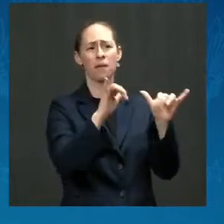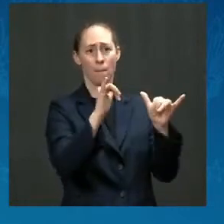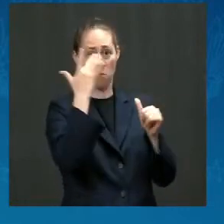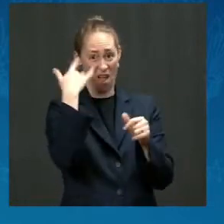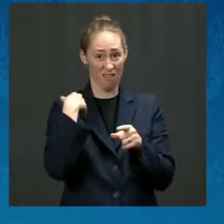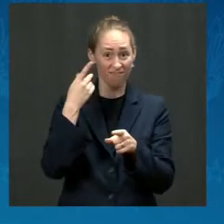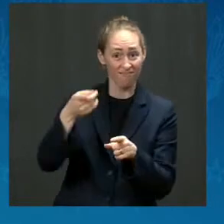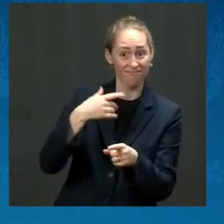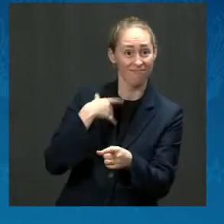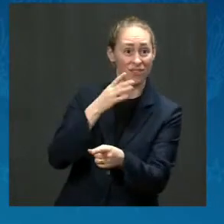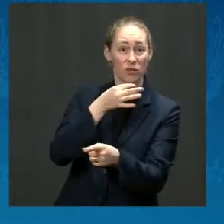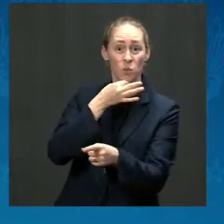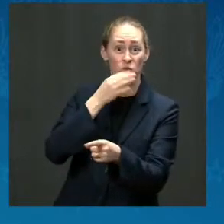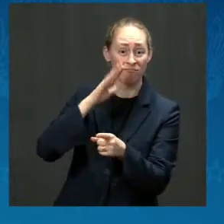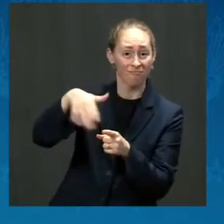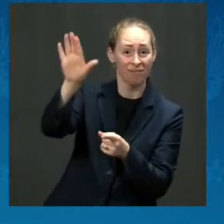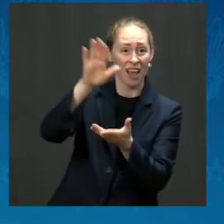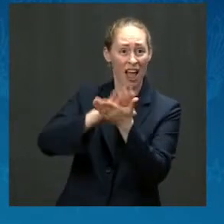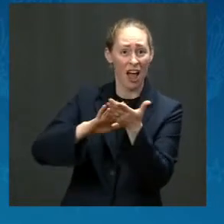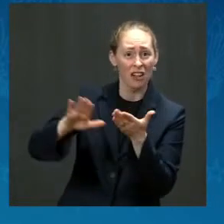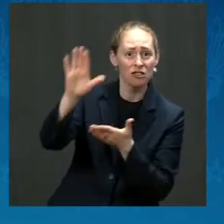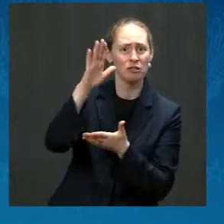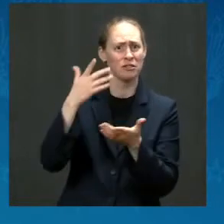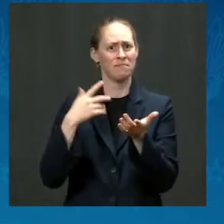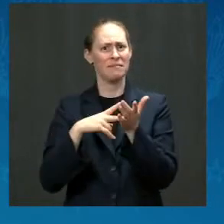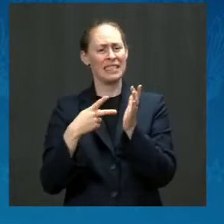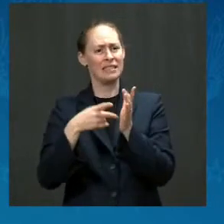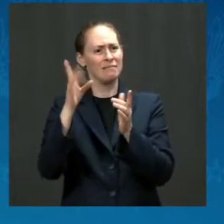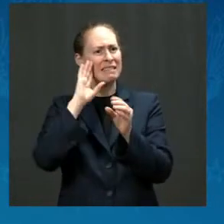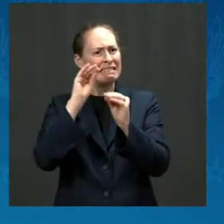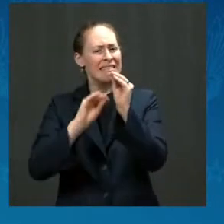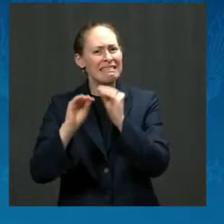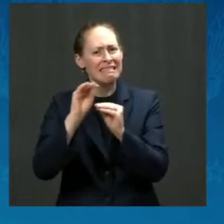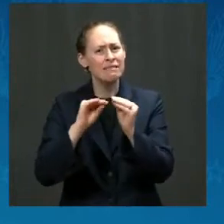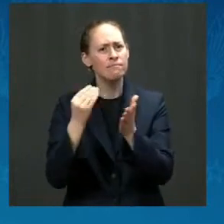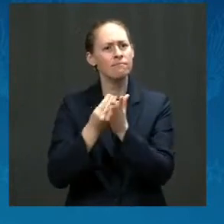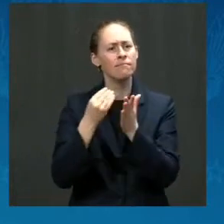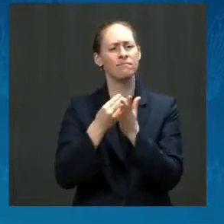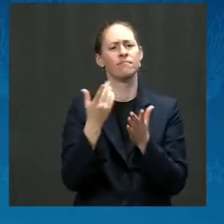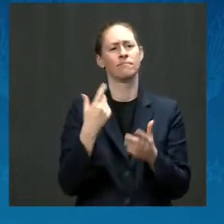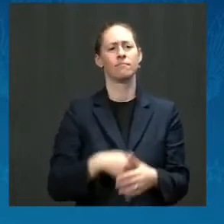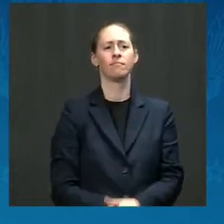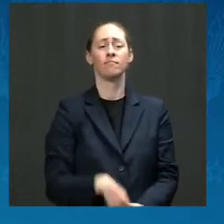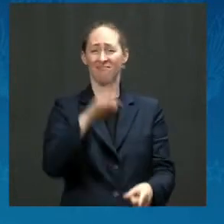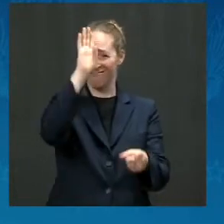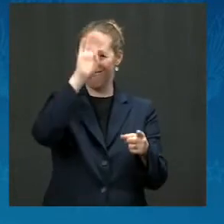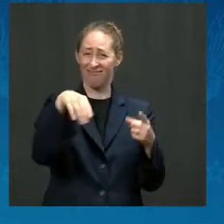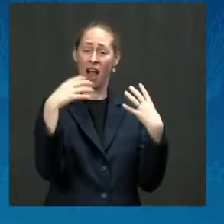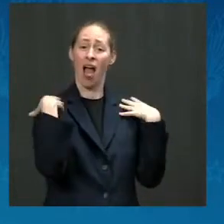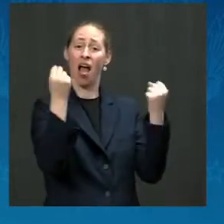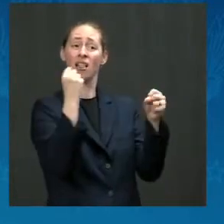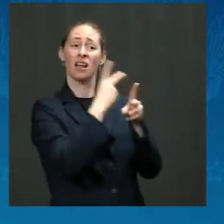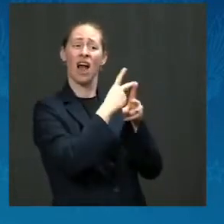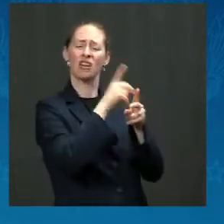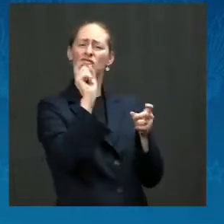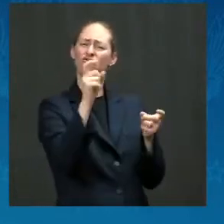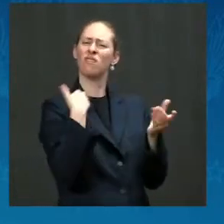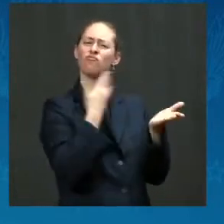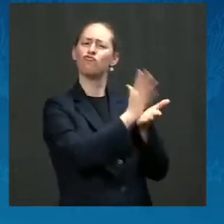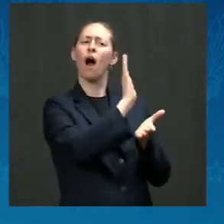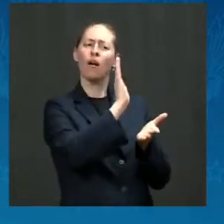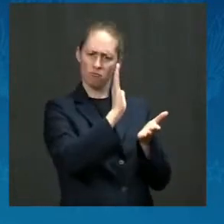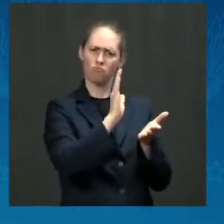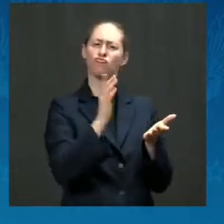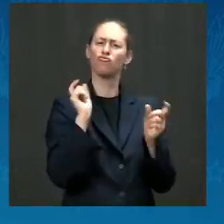care becomes the right that I believe that it is. It is now my honor to introduce someone who also